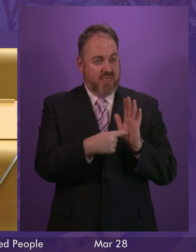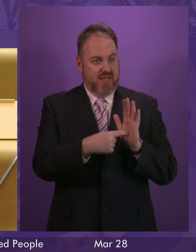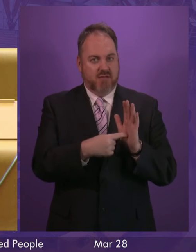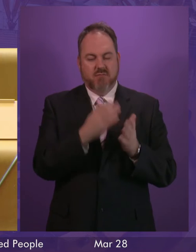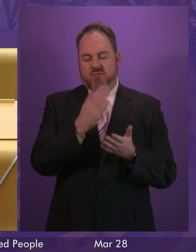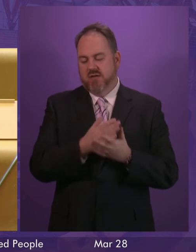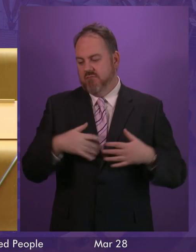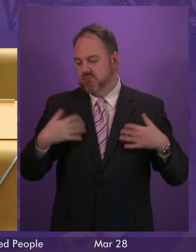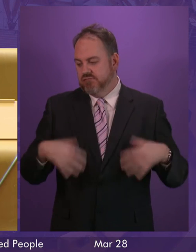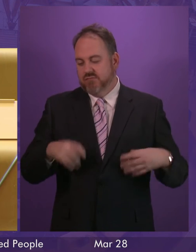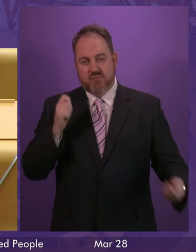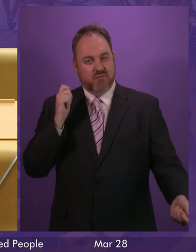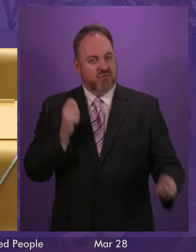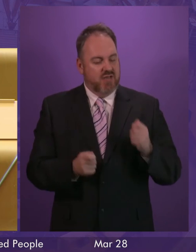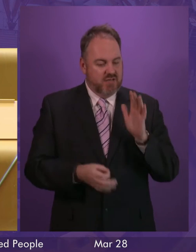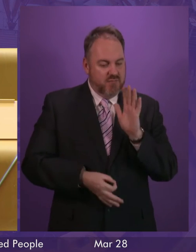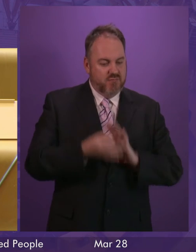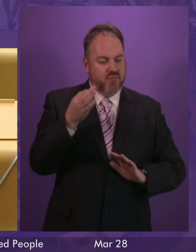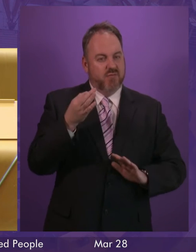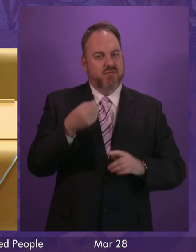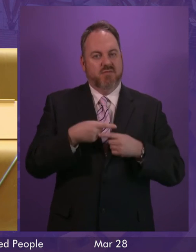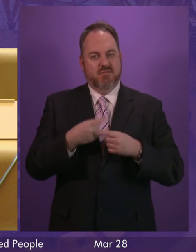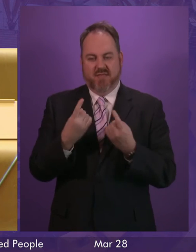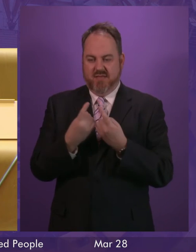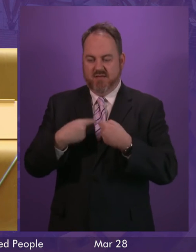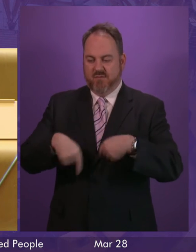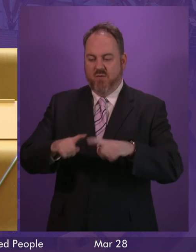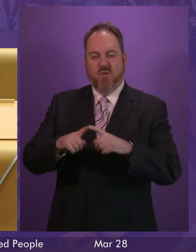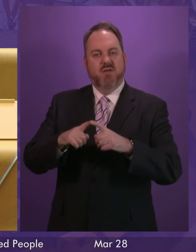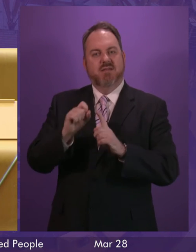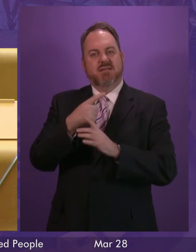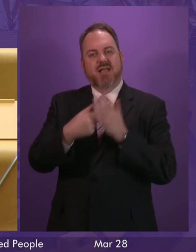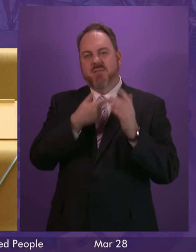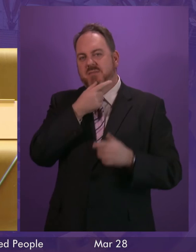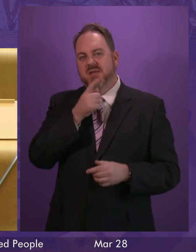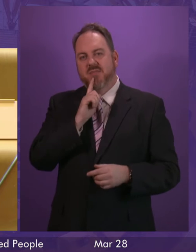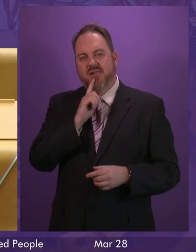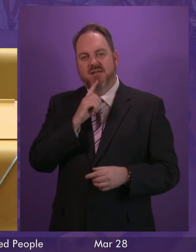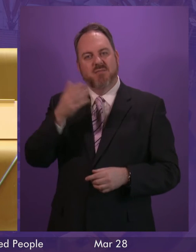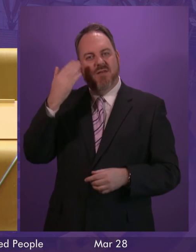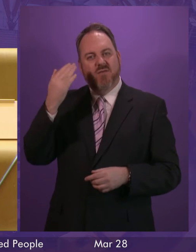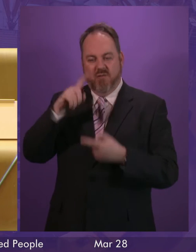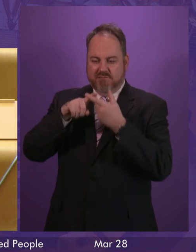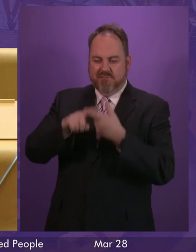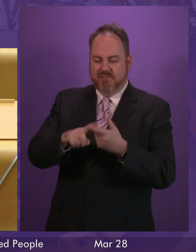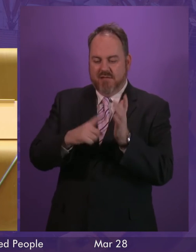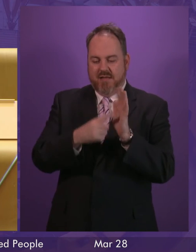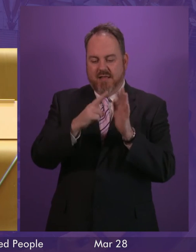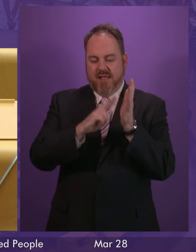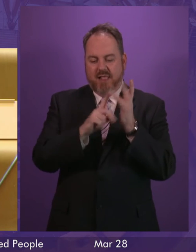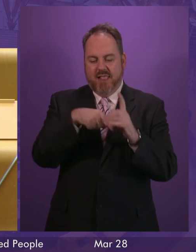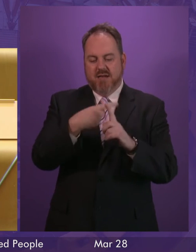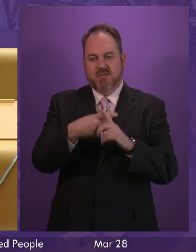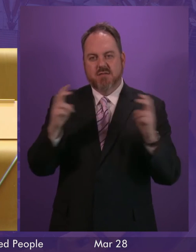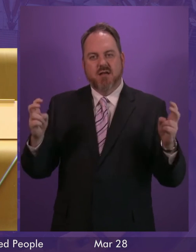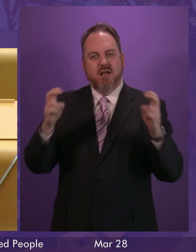experience of people with learning disabilities in Scotland. Gone were the long stay institutions like Lennox Castle. Gone was